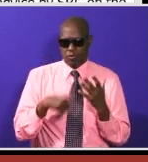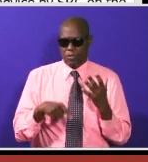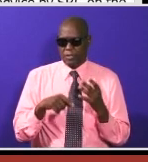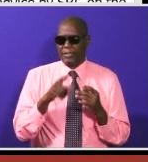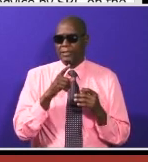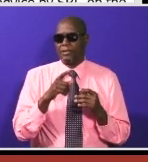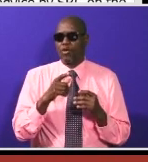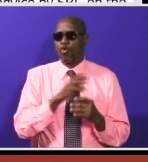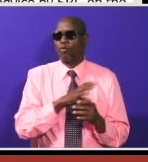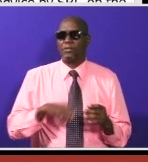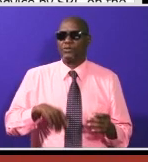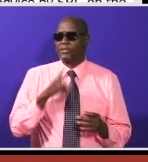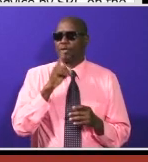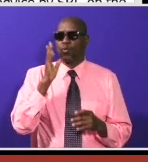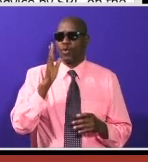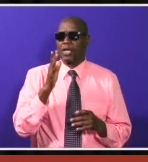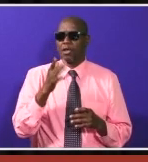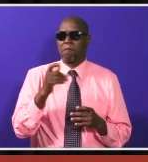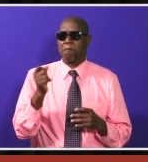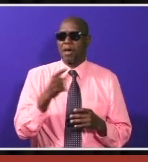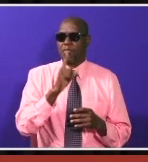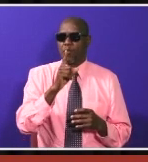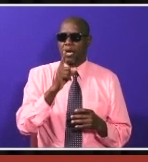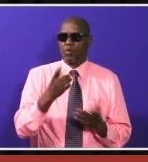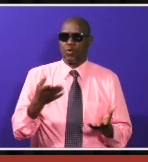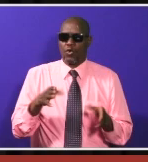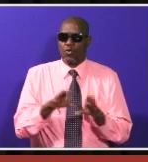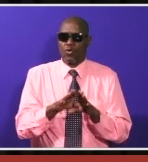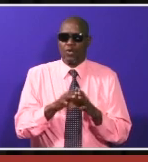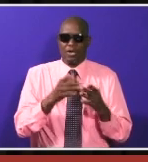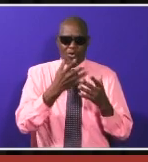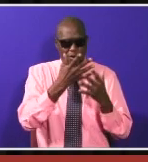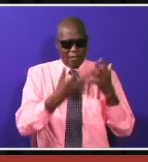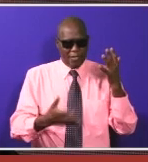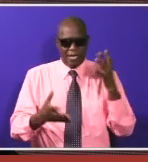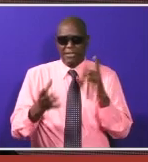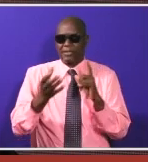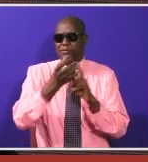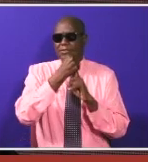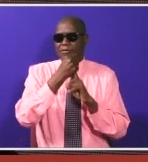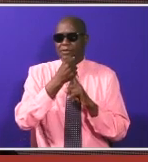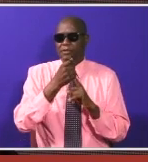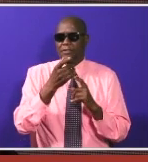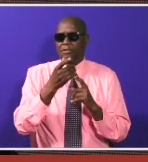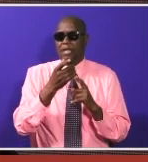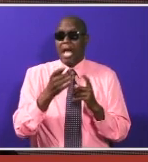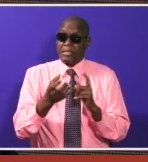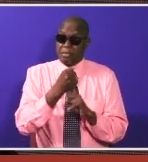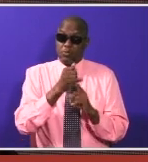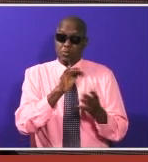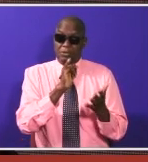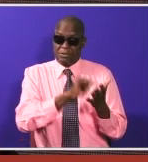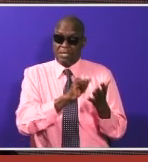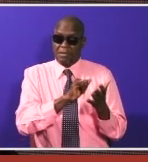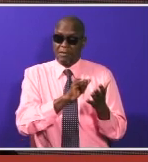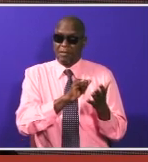close in a month's time, I mean, all these achievements will go down the drain. No, achievements won't go down the drain because